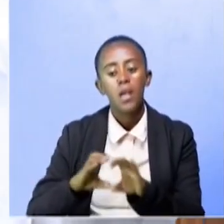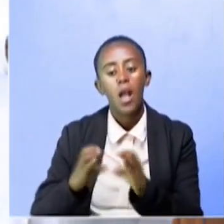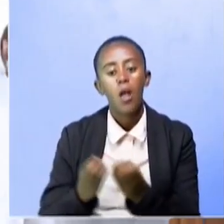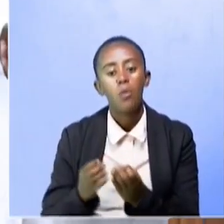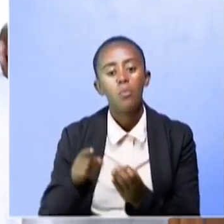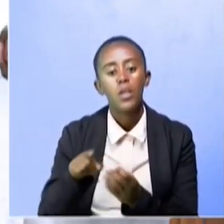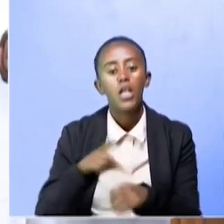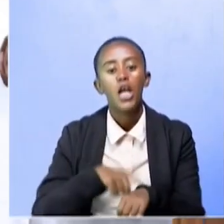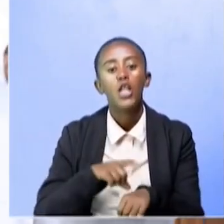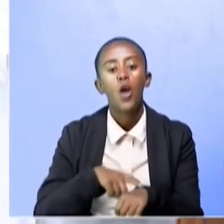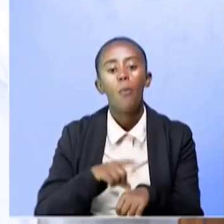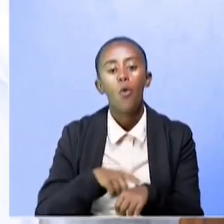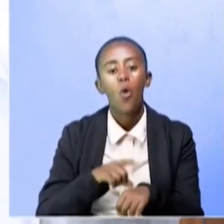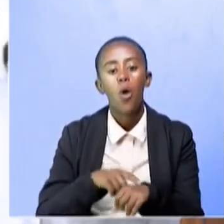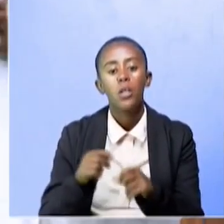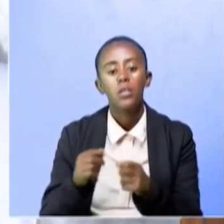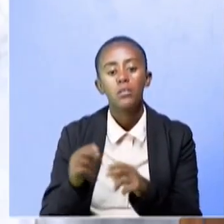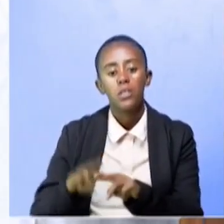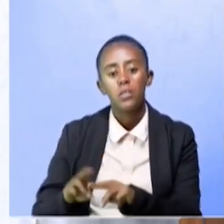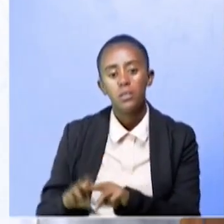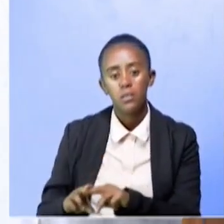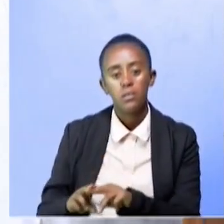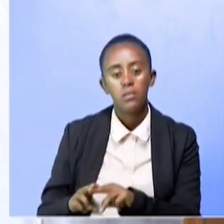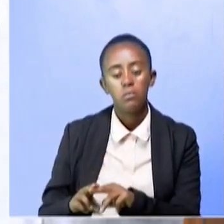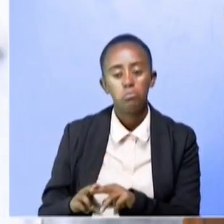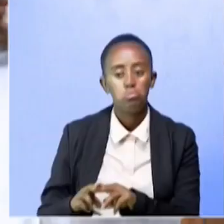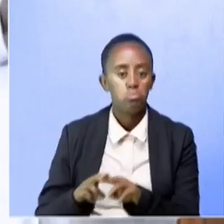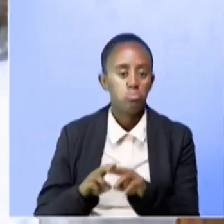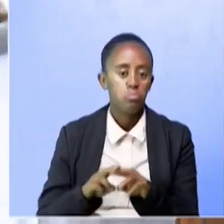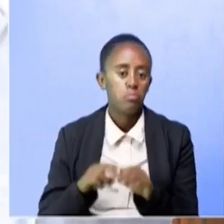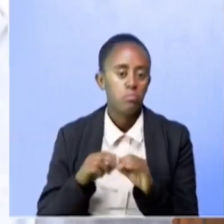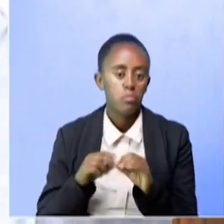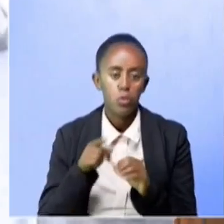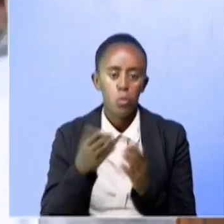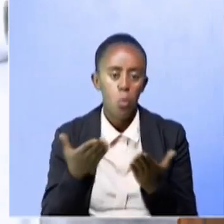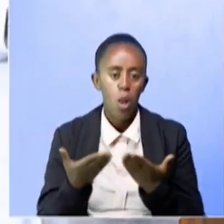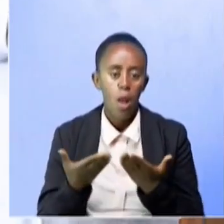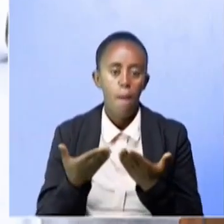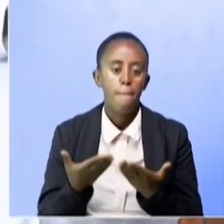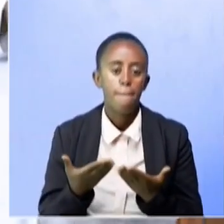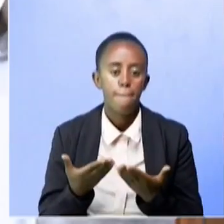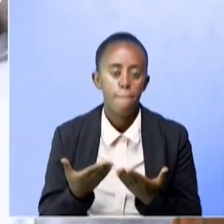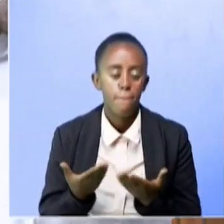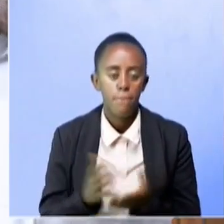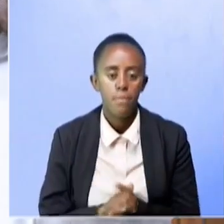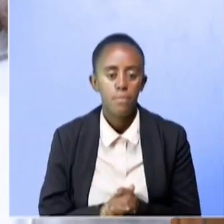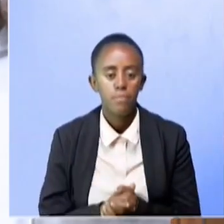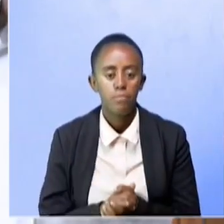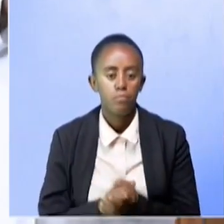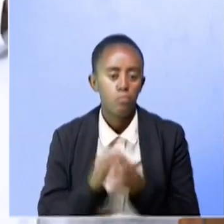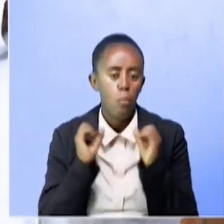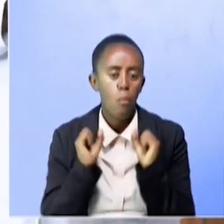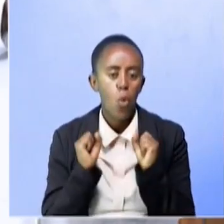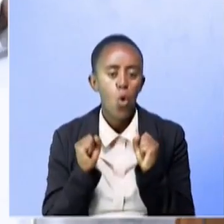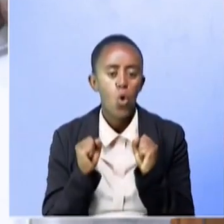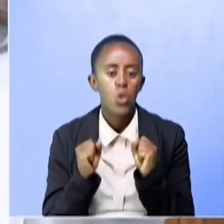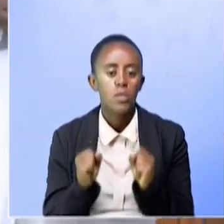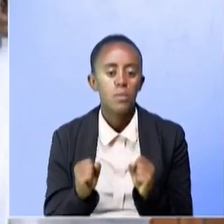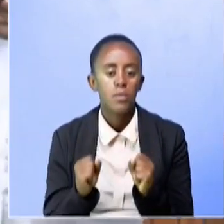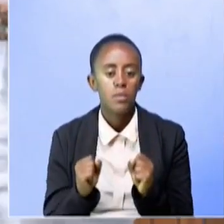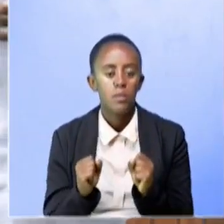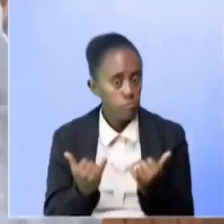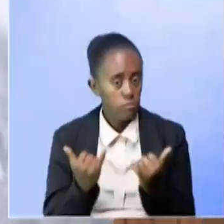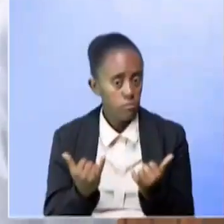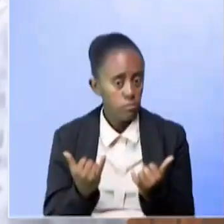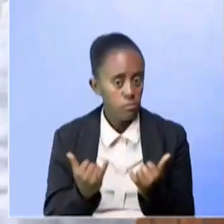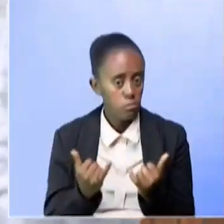in a temporary seat. If you are doing in such a way, you are welcome. Possible.